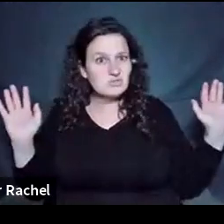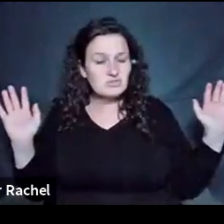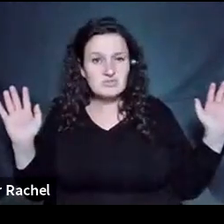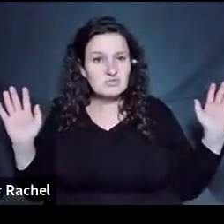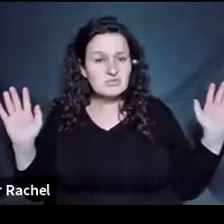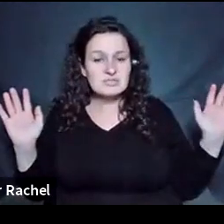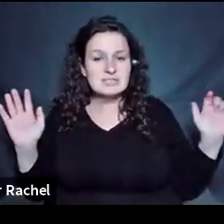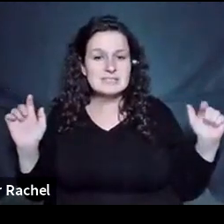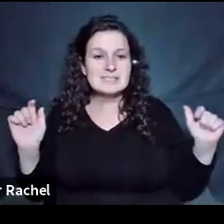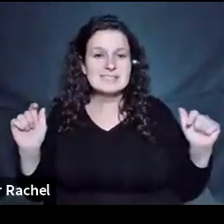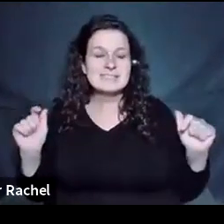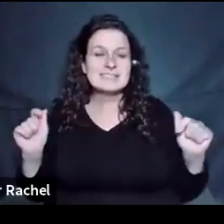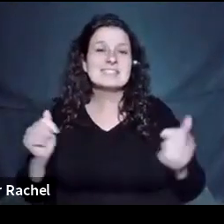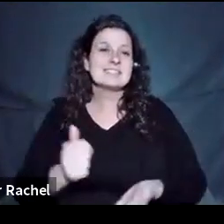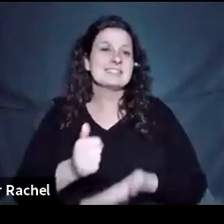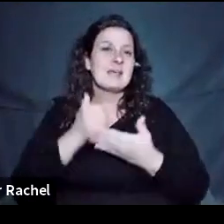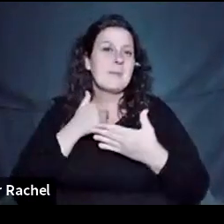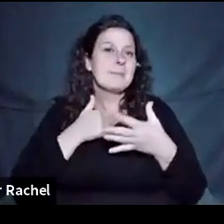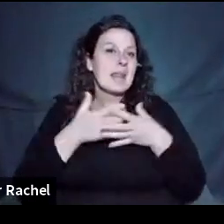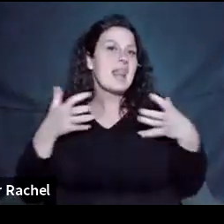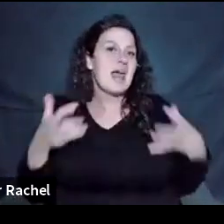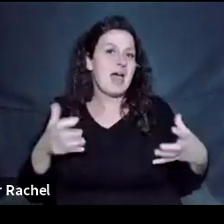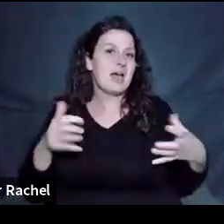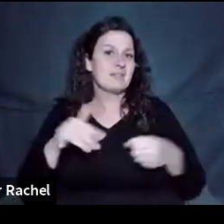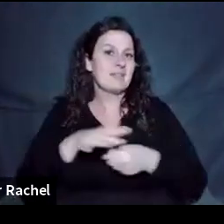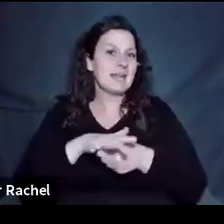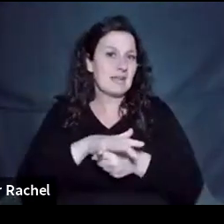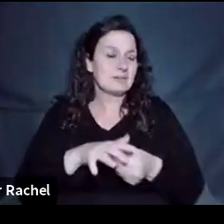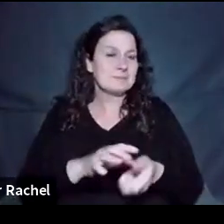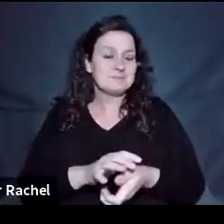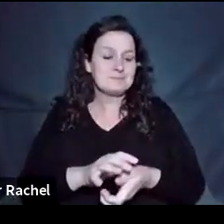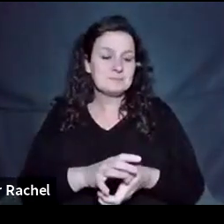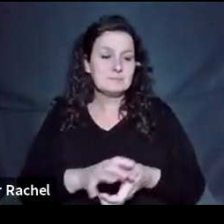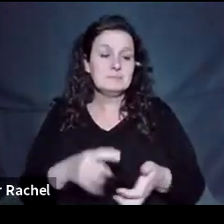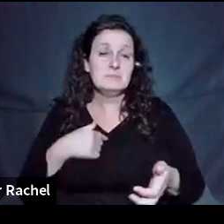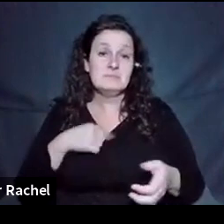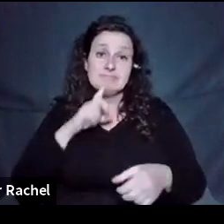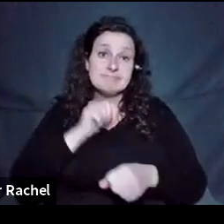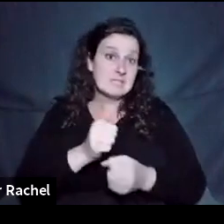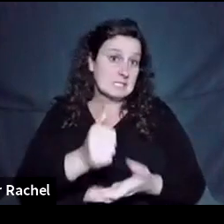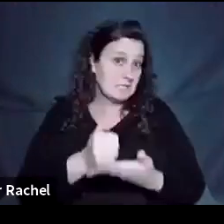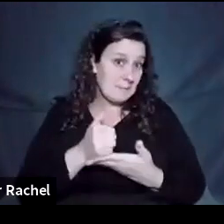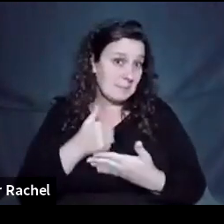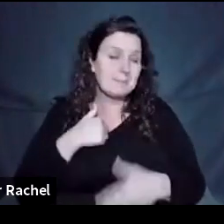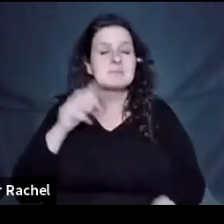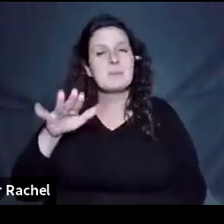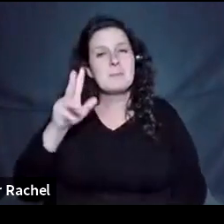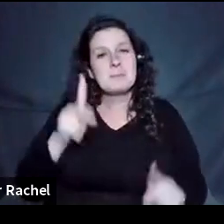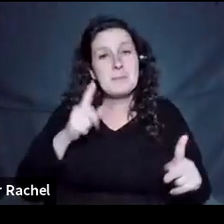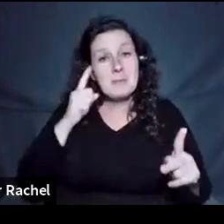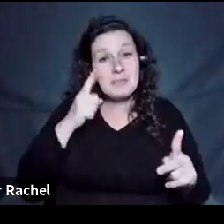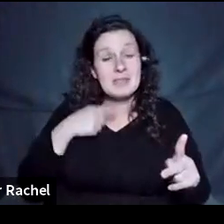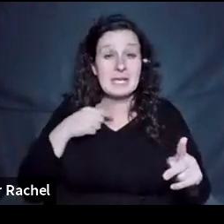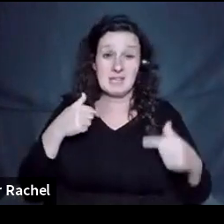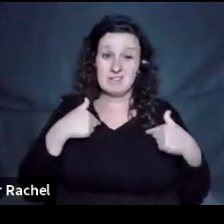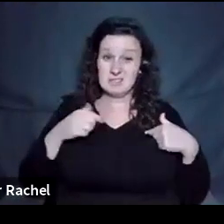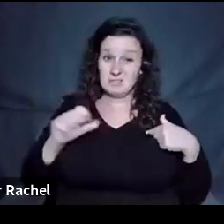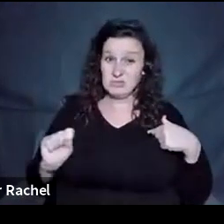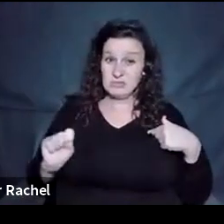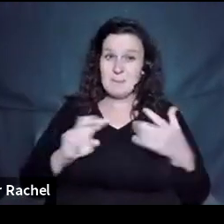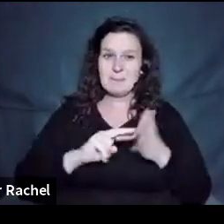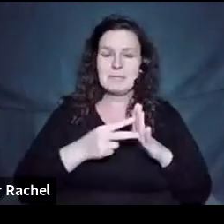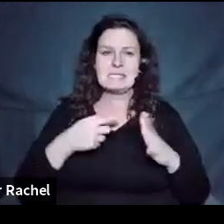you know, it's helped me so much in that area. And it's actually helped me. People think of being a submissive as being a